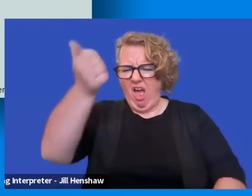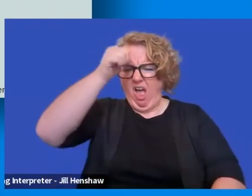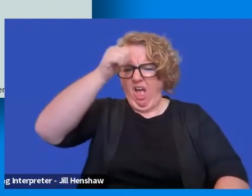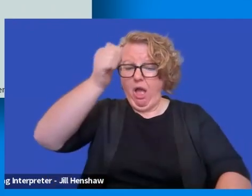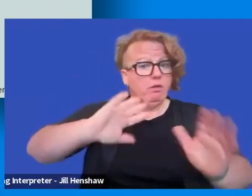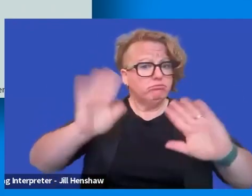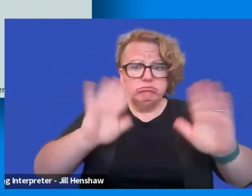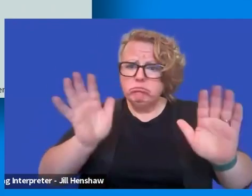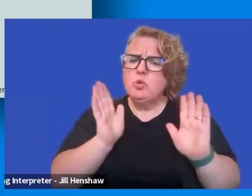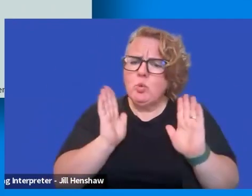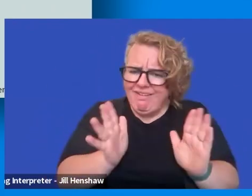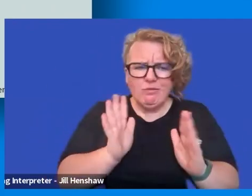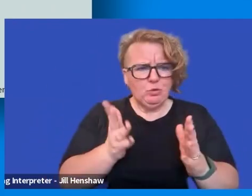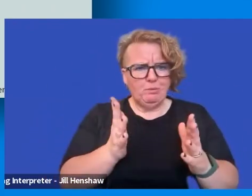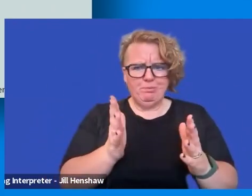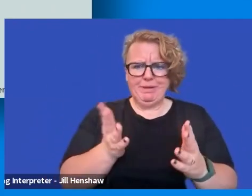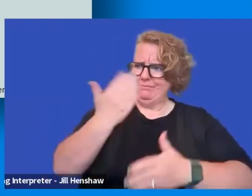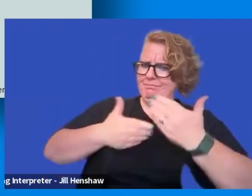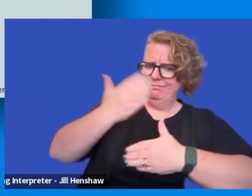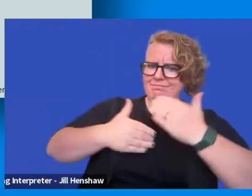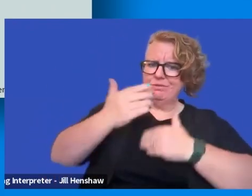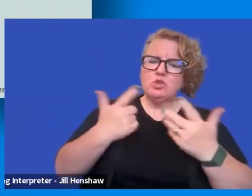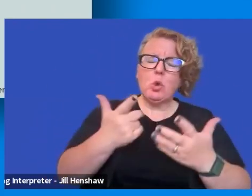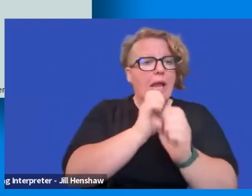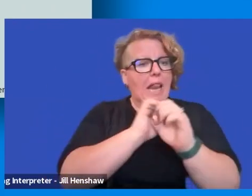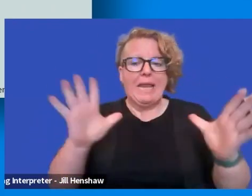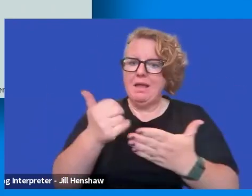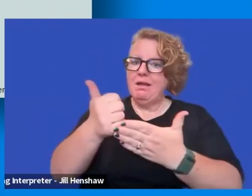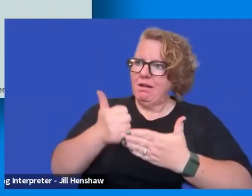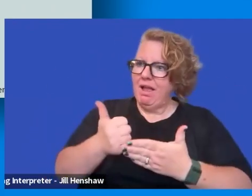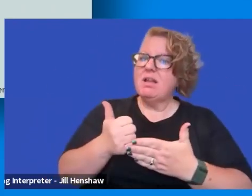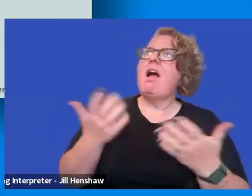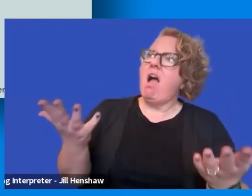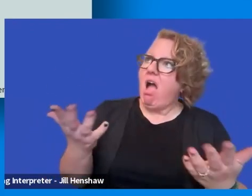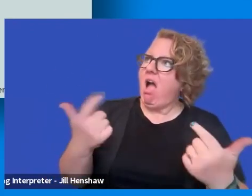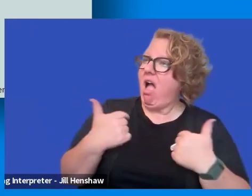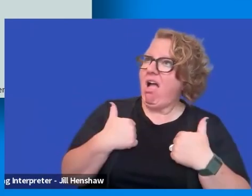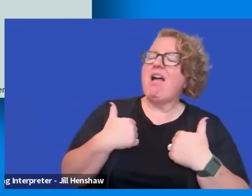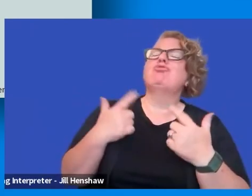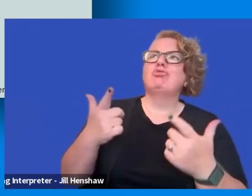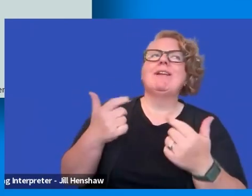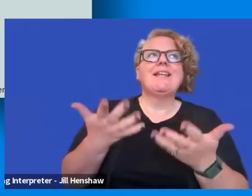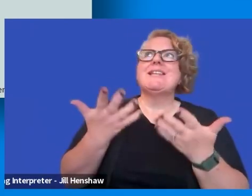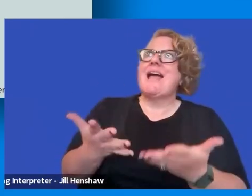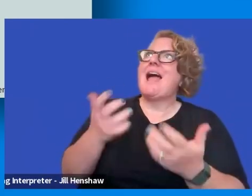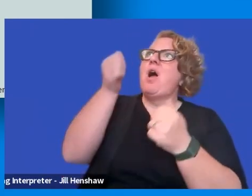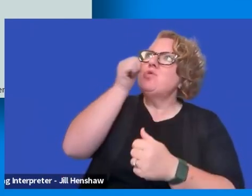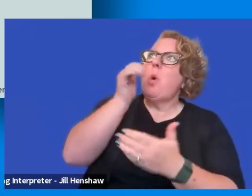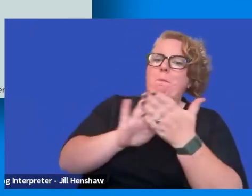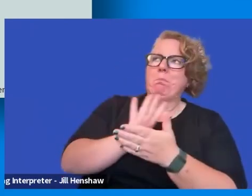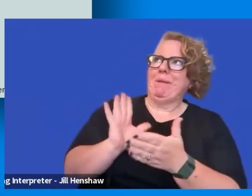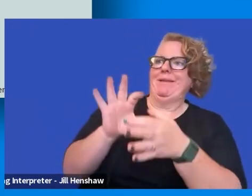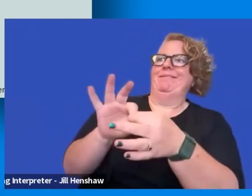So offering this explicit guidance can open doors for participants who otherwise wouldn't have access to that kind